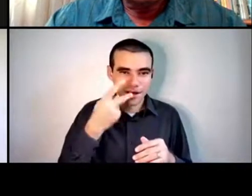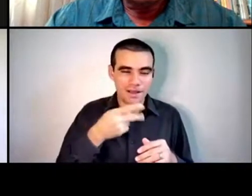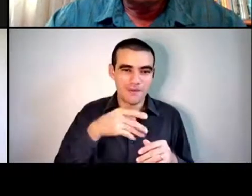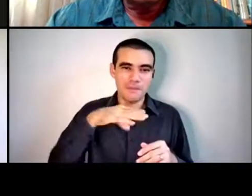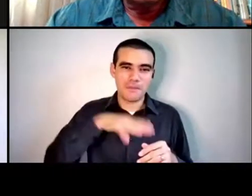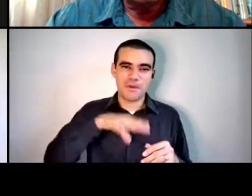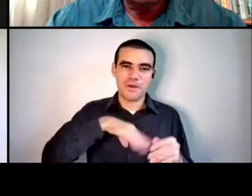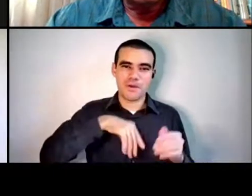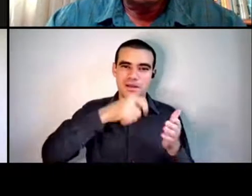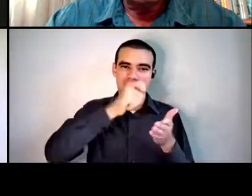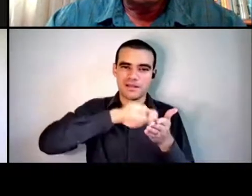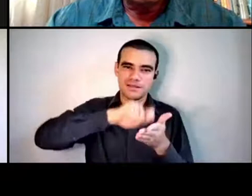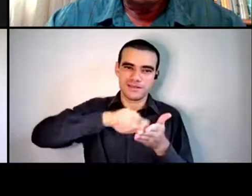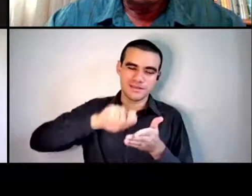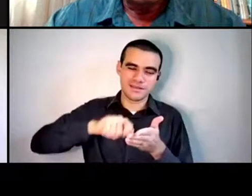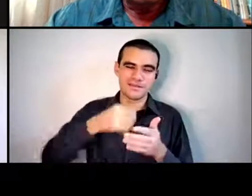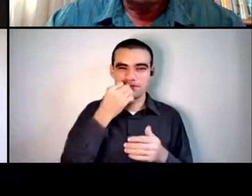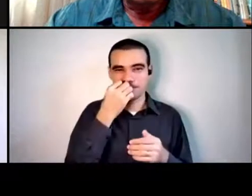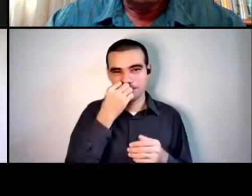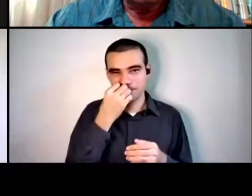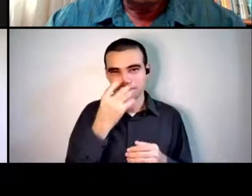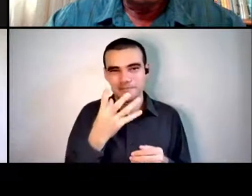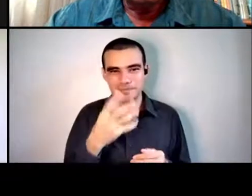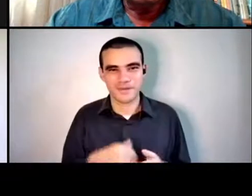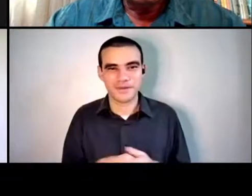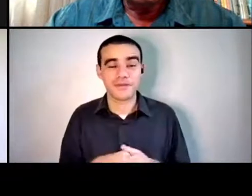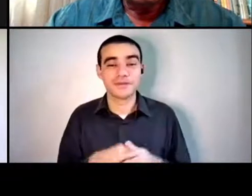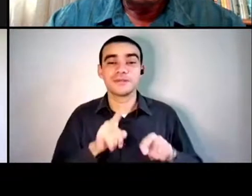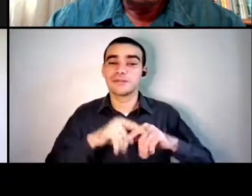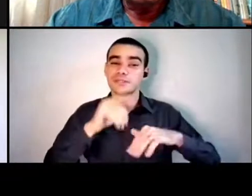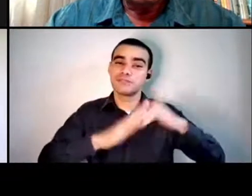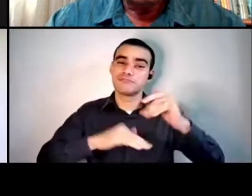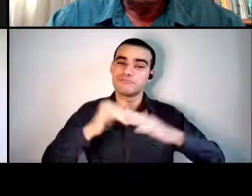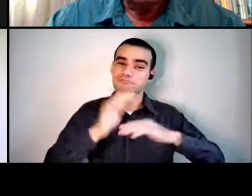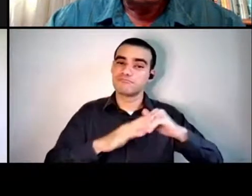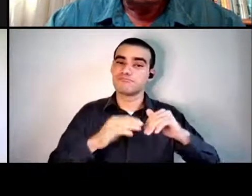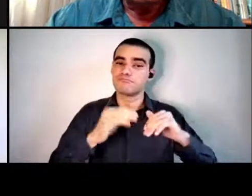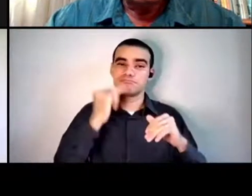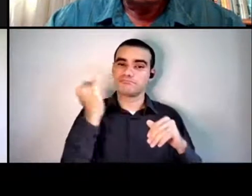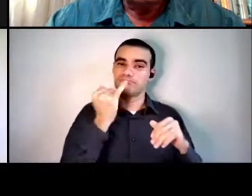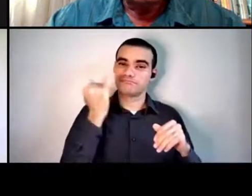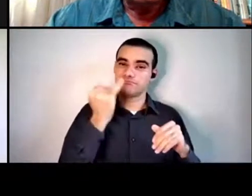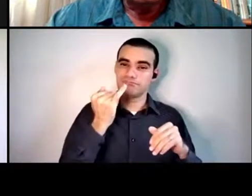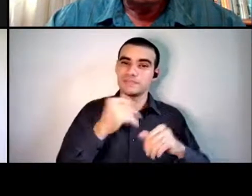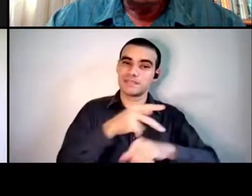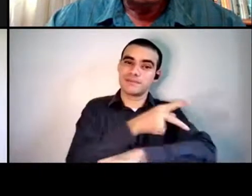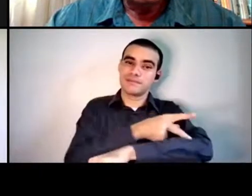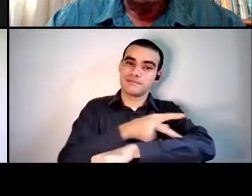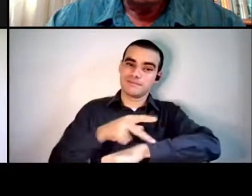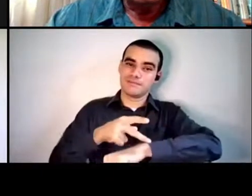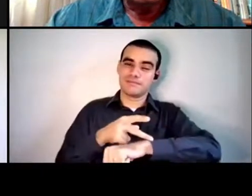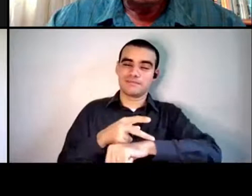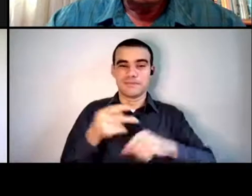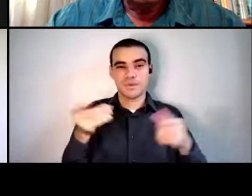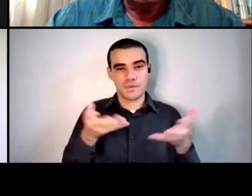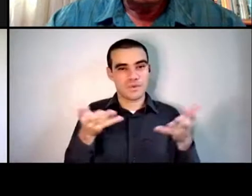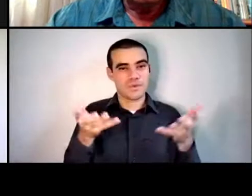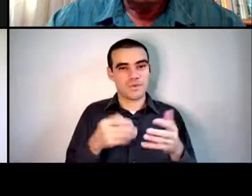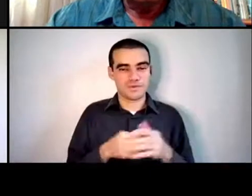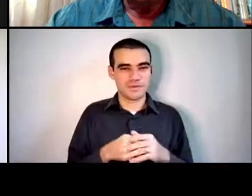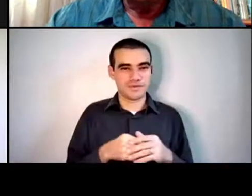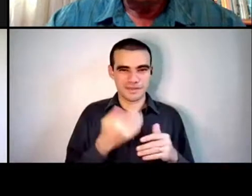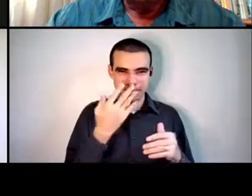This is very good because these are distinct skills. We're looking for the